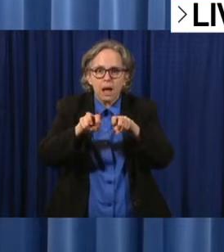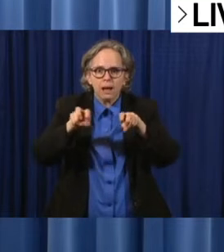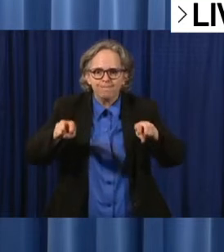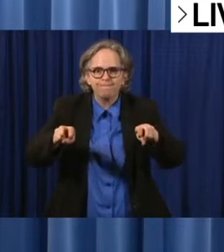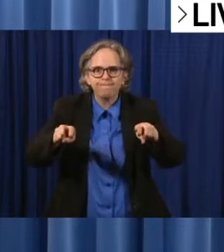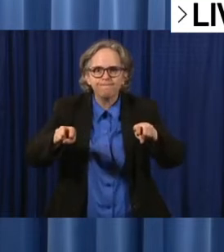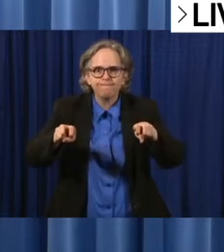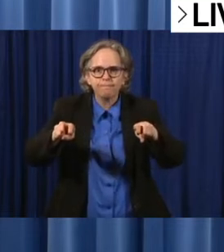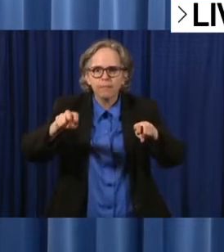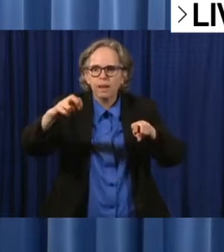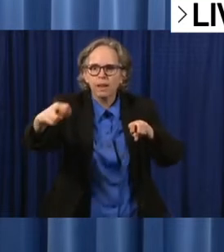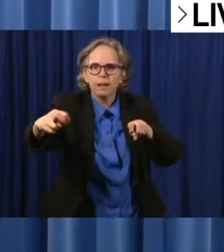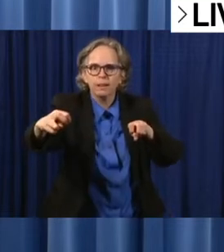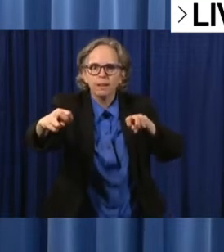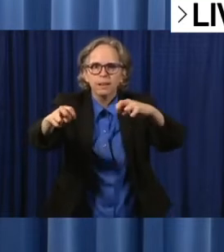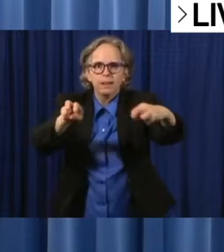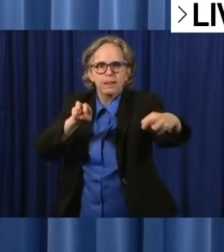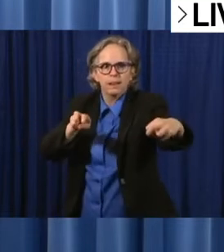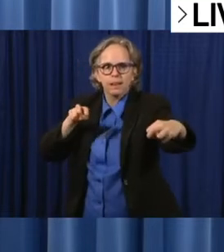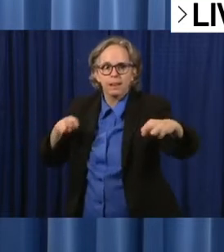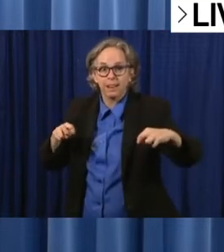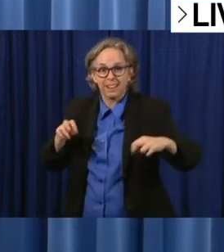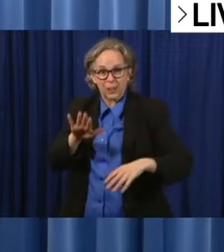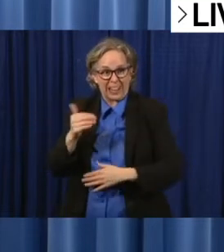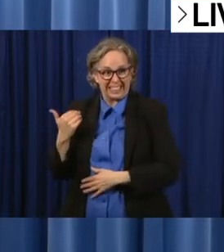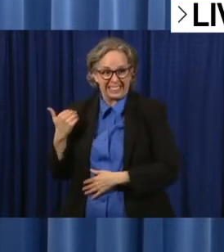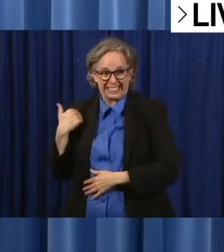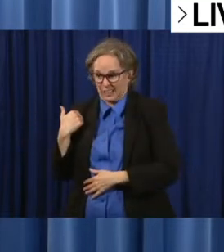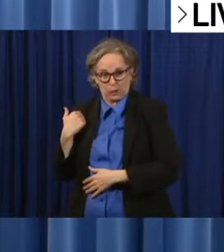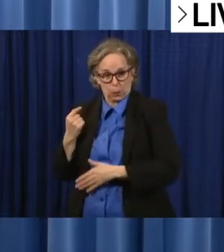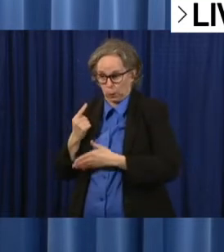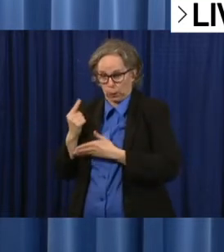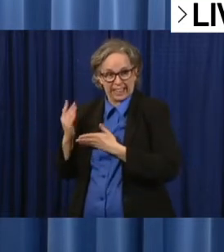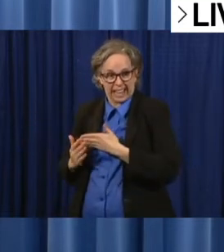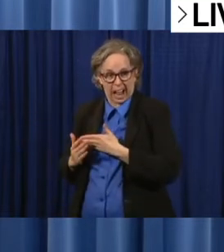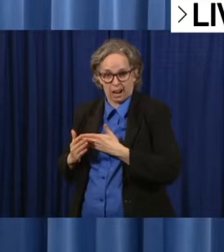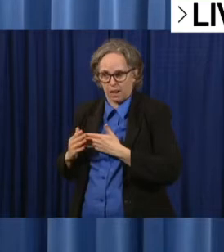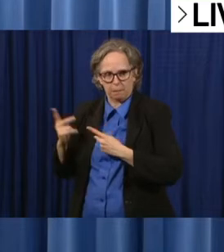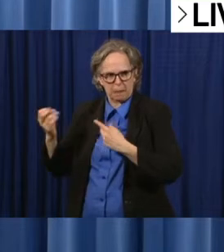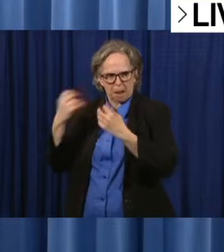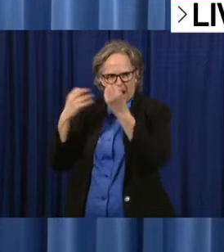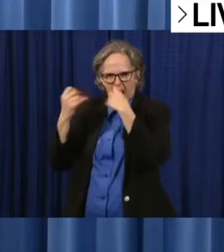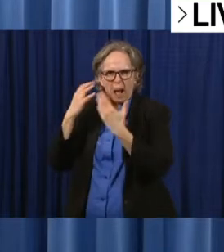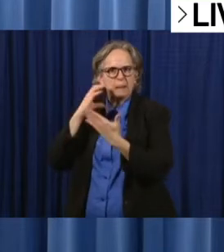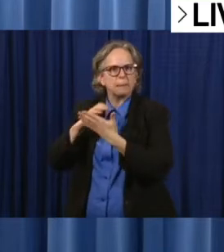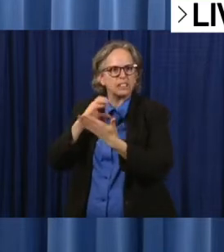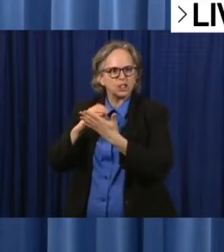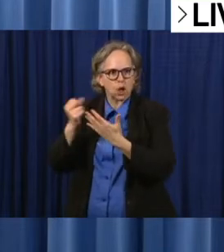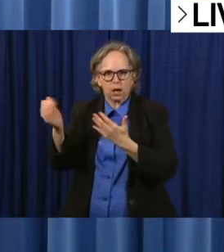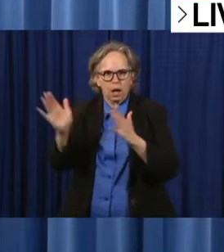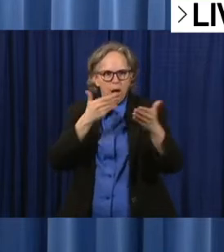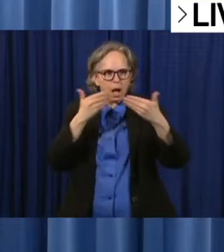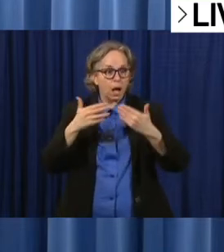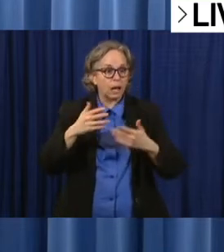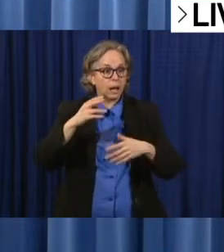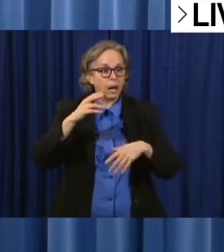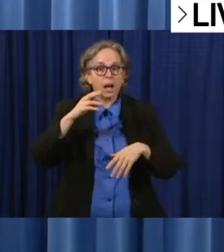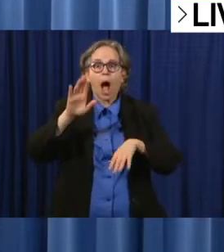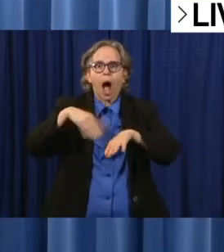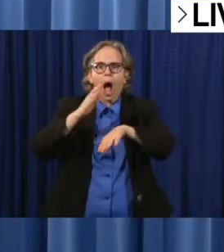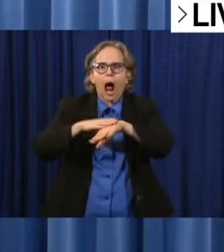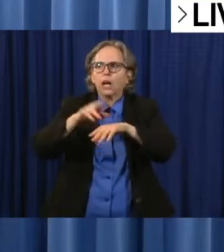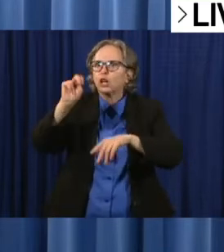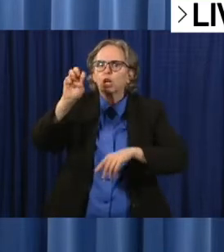in some bars this weekend with pictures, some pictures that made national news, we